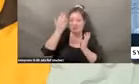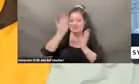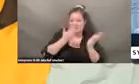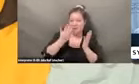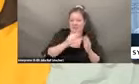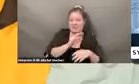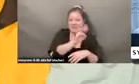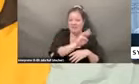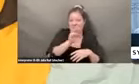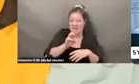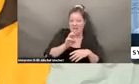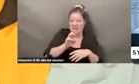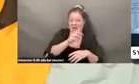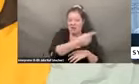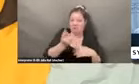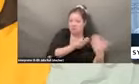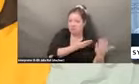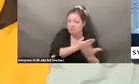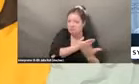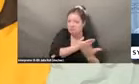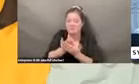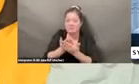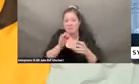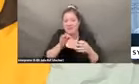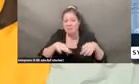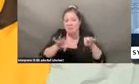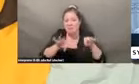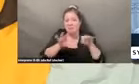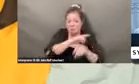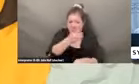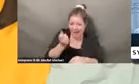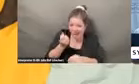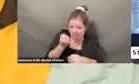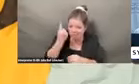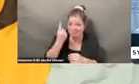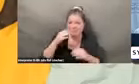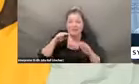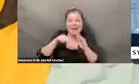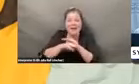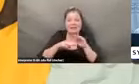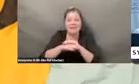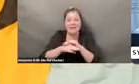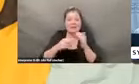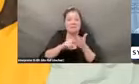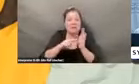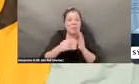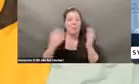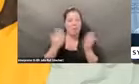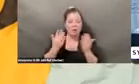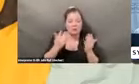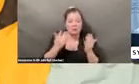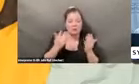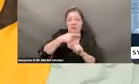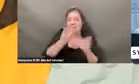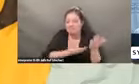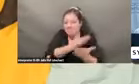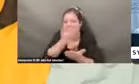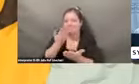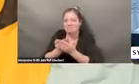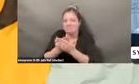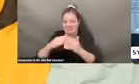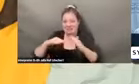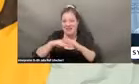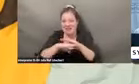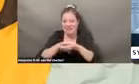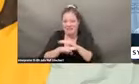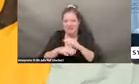the public sector body website owner to understand accessibility and provide accessibility. But I don't think it's because they are evil